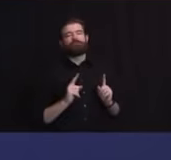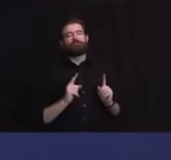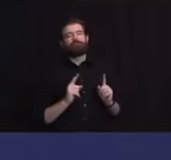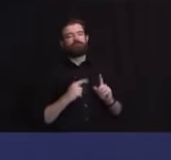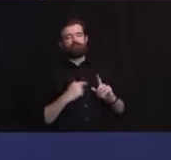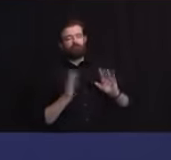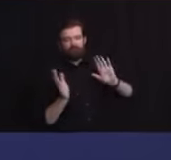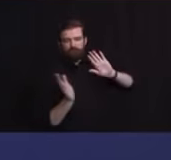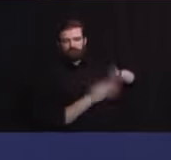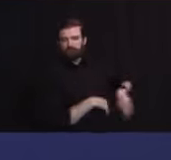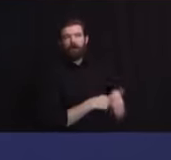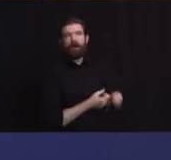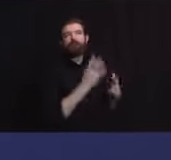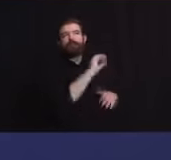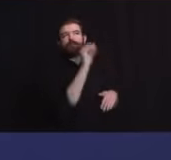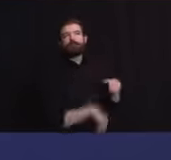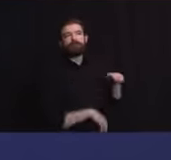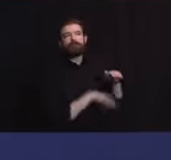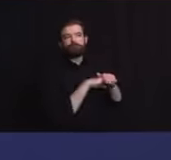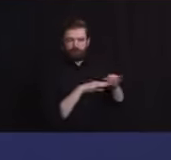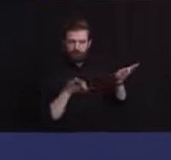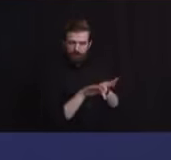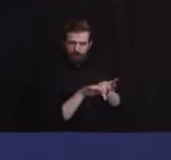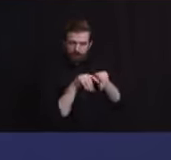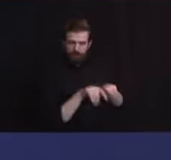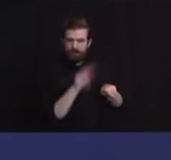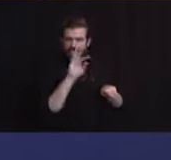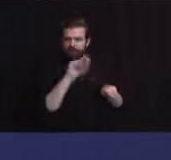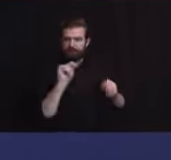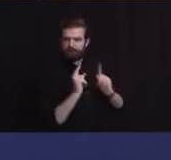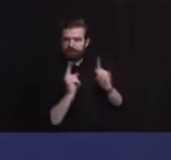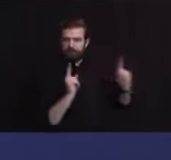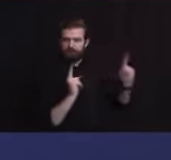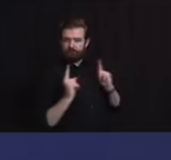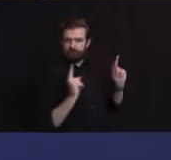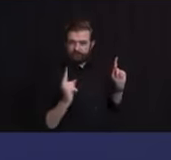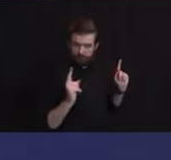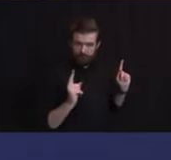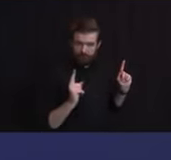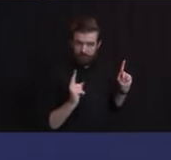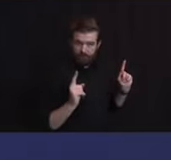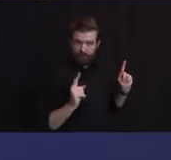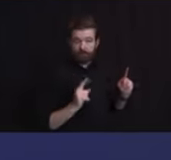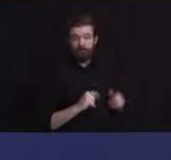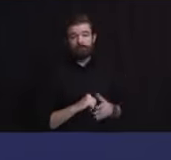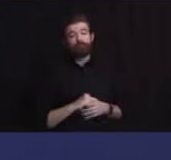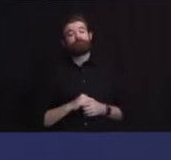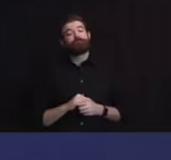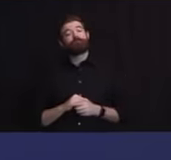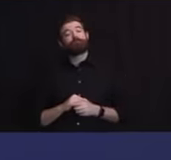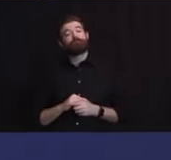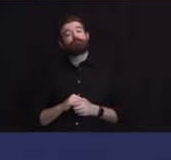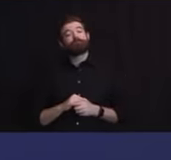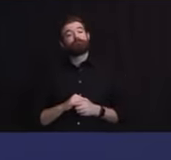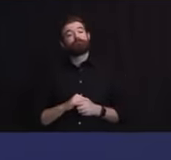take. Secondly, I'm not making news here, but I'll bet you the 6 feet comes down at some point.